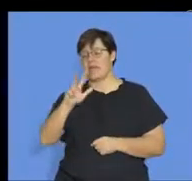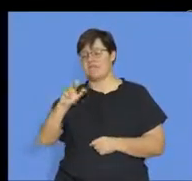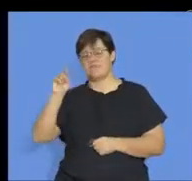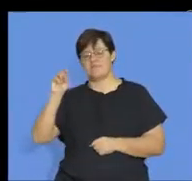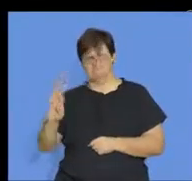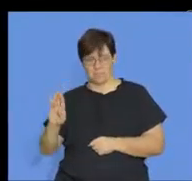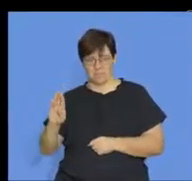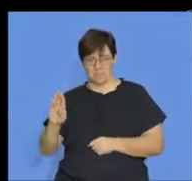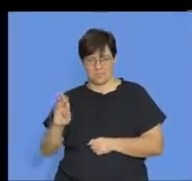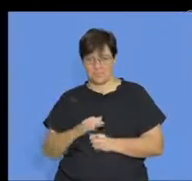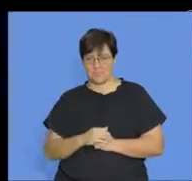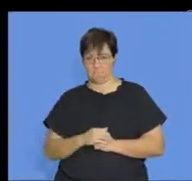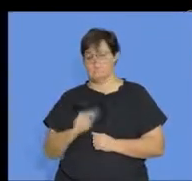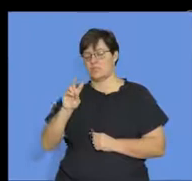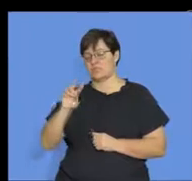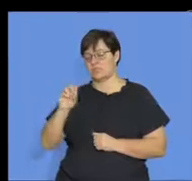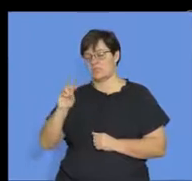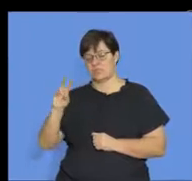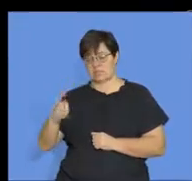obviously 28th of Feb,